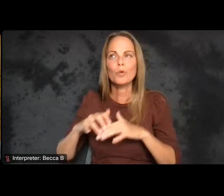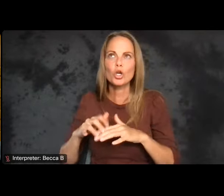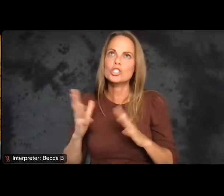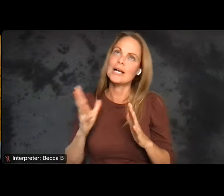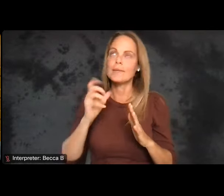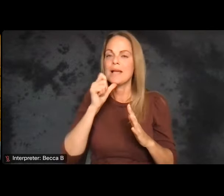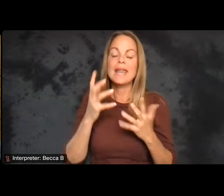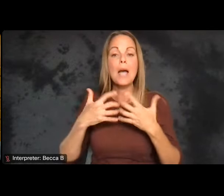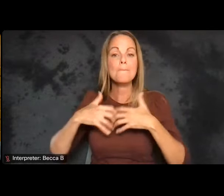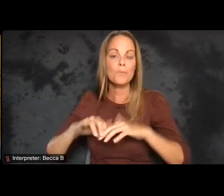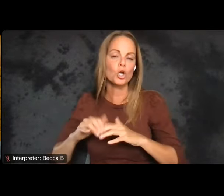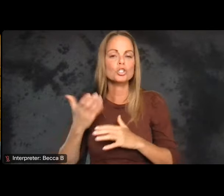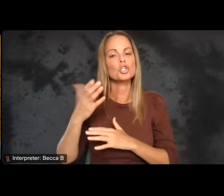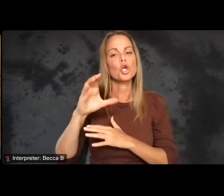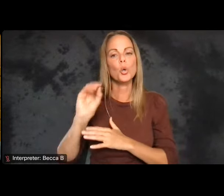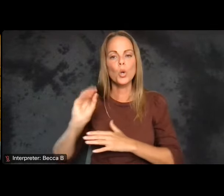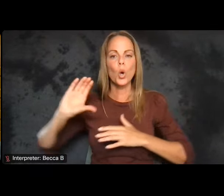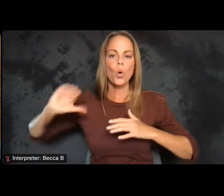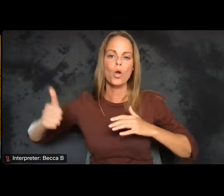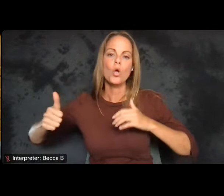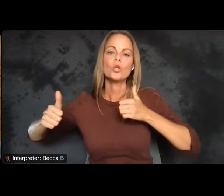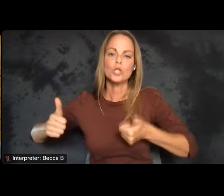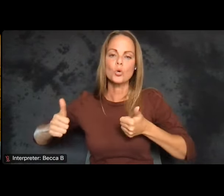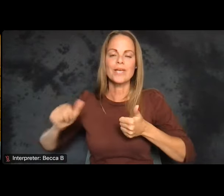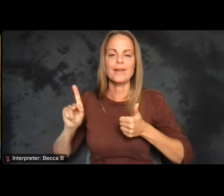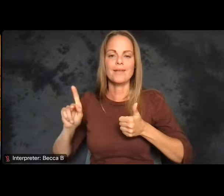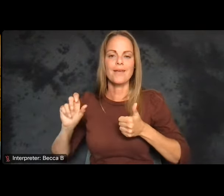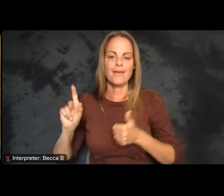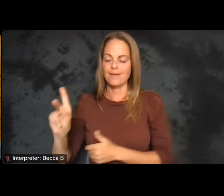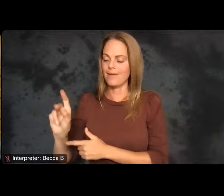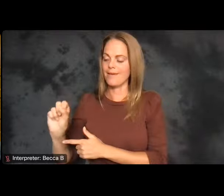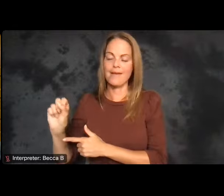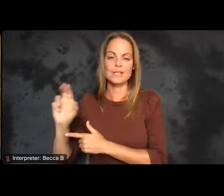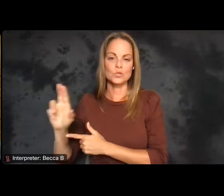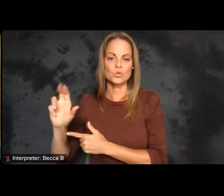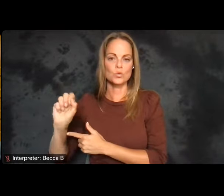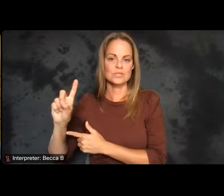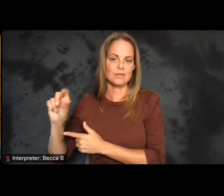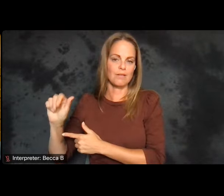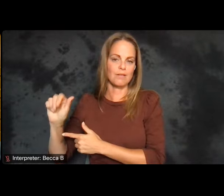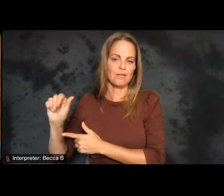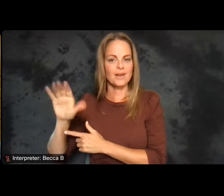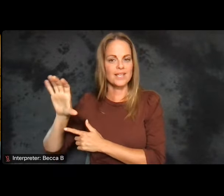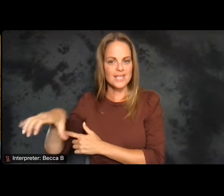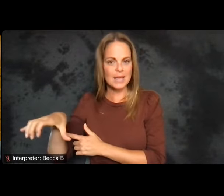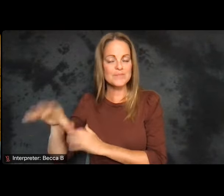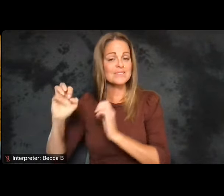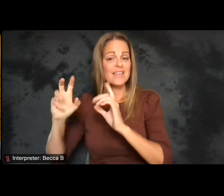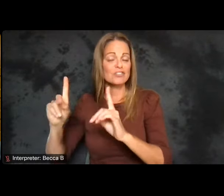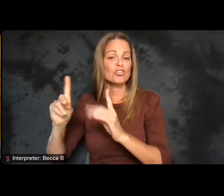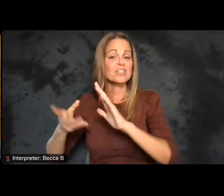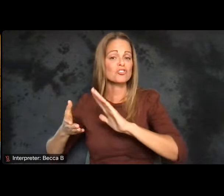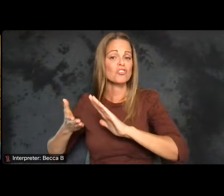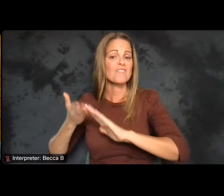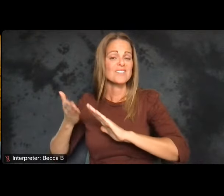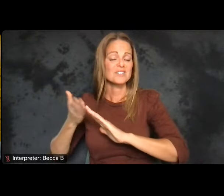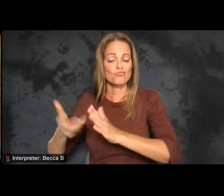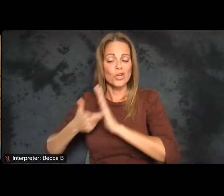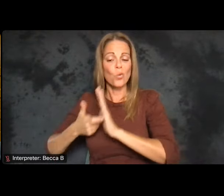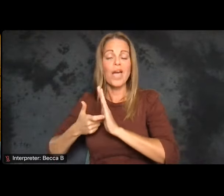to co-locate it on KSU Salina's campus because it is an educational facility that requires classrooms, dormitories,